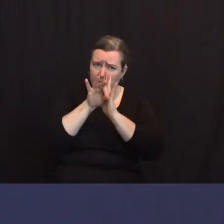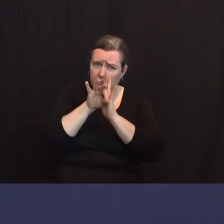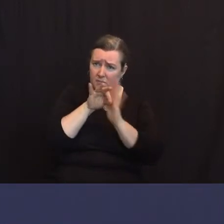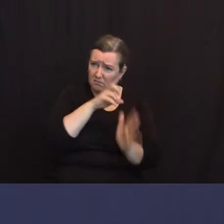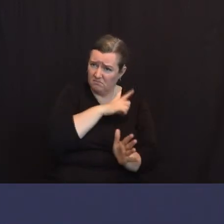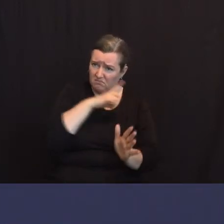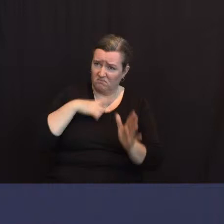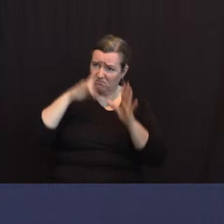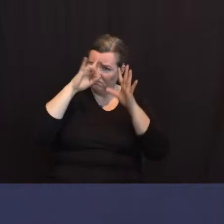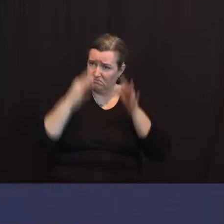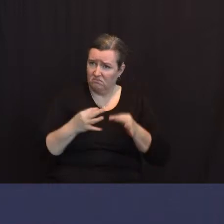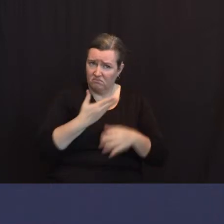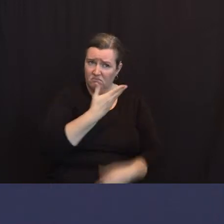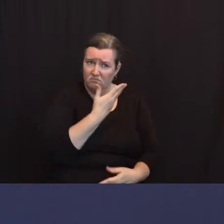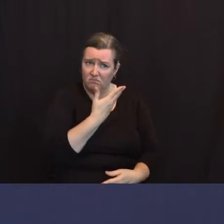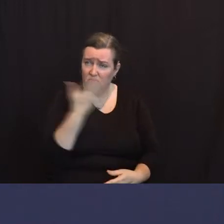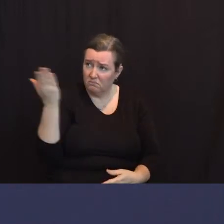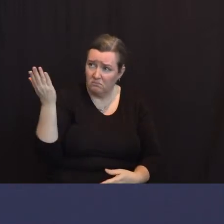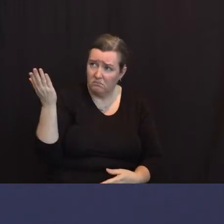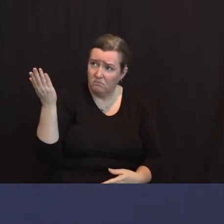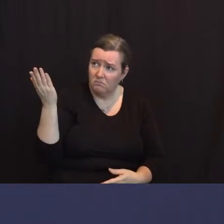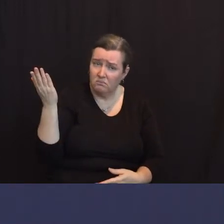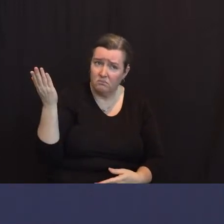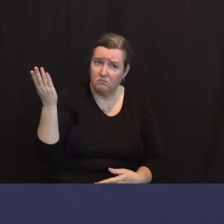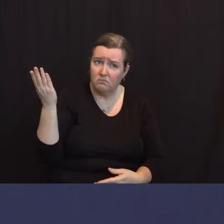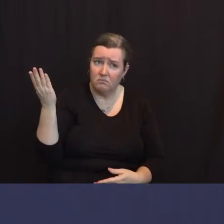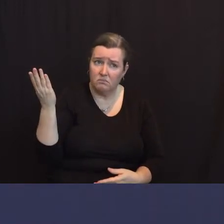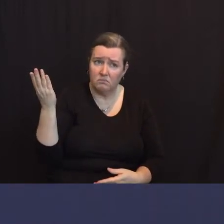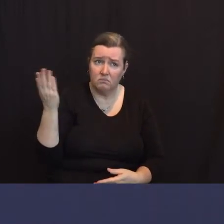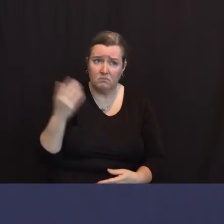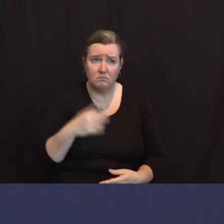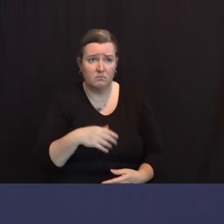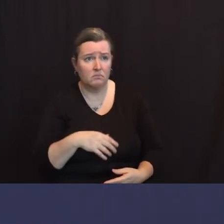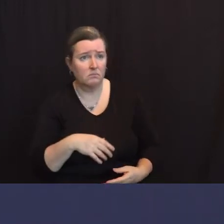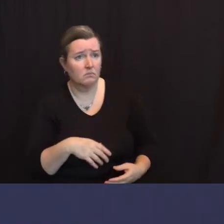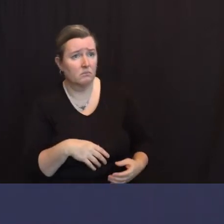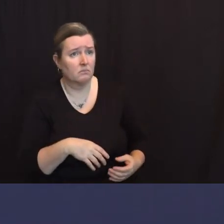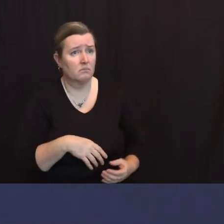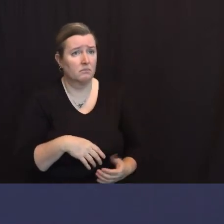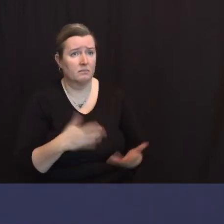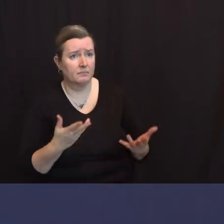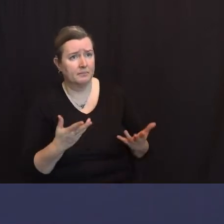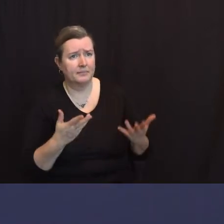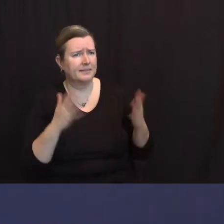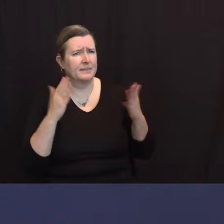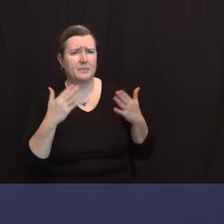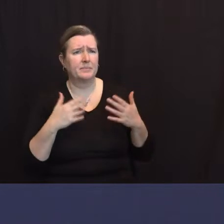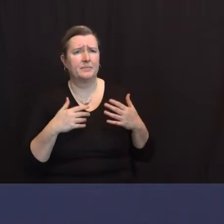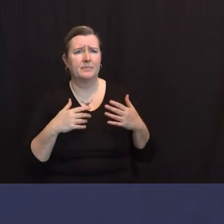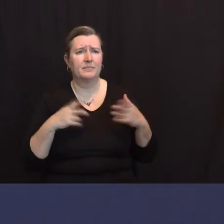Is that all? It is. Sounds like Judy and Eddie can take the next couple of minutes off.